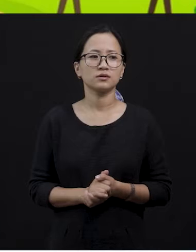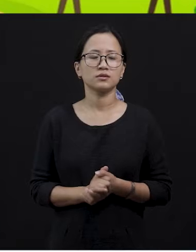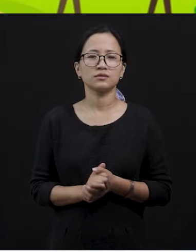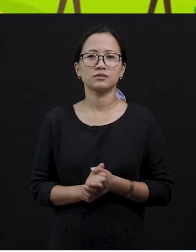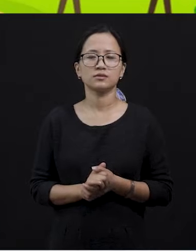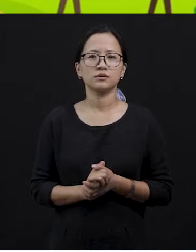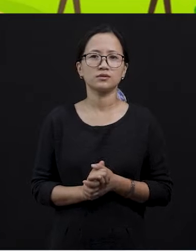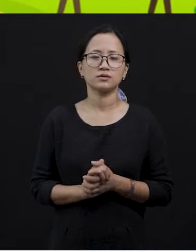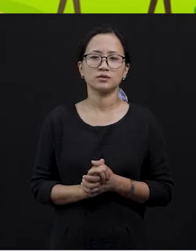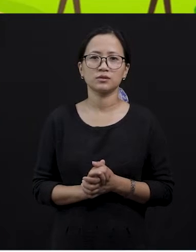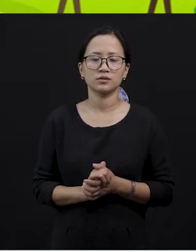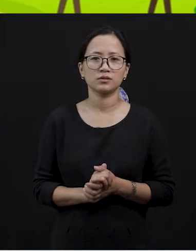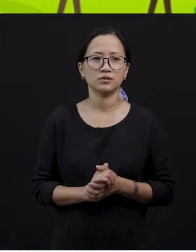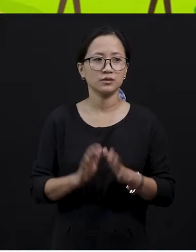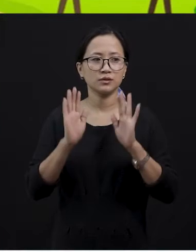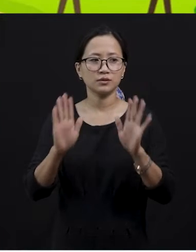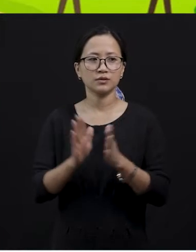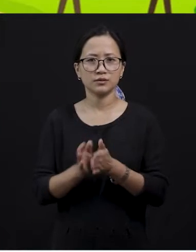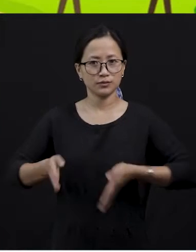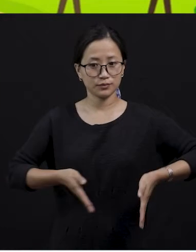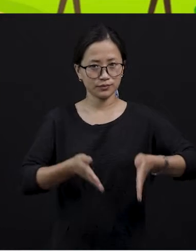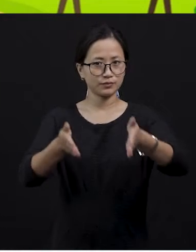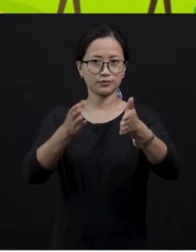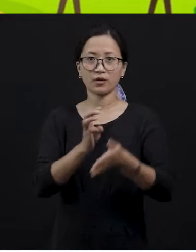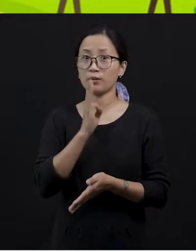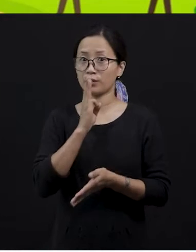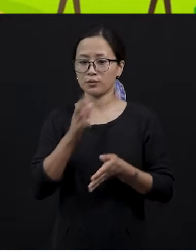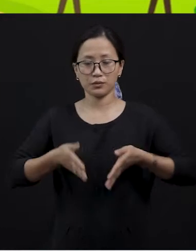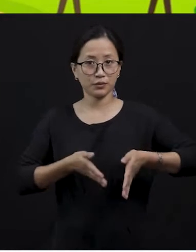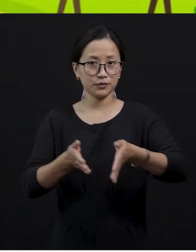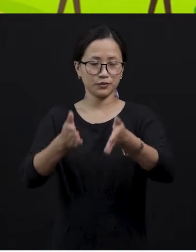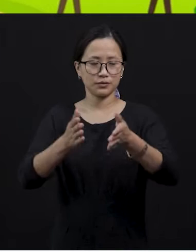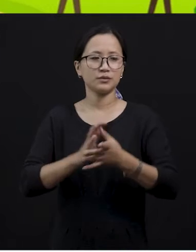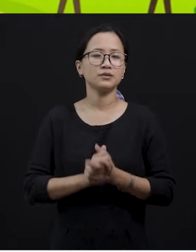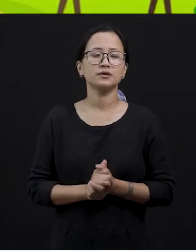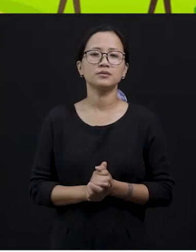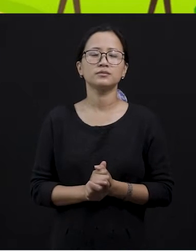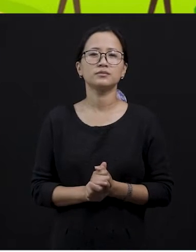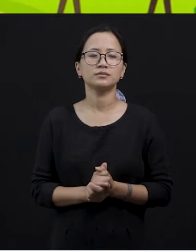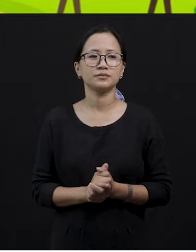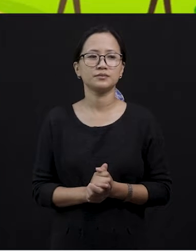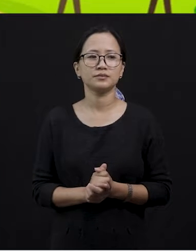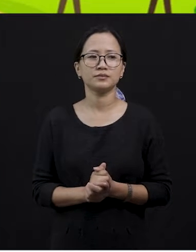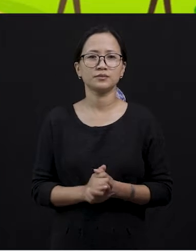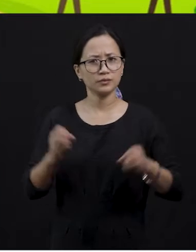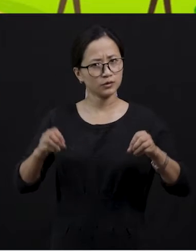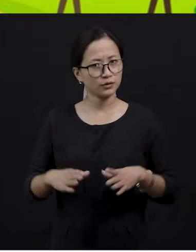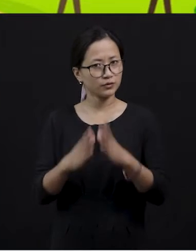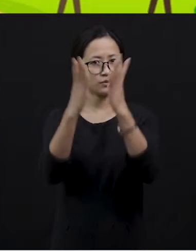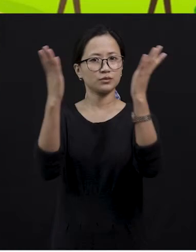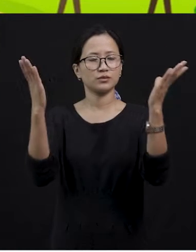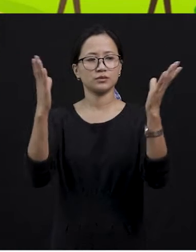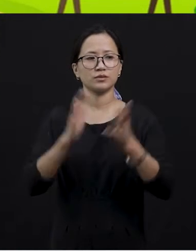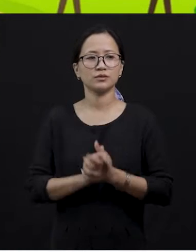find out. You have, yes, you see the river. Yes, the river behind the family. We have the